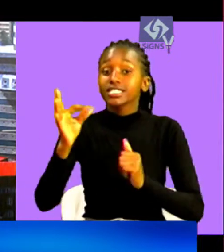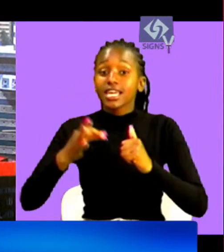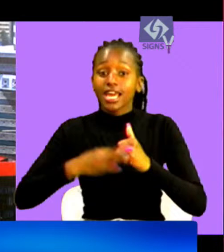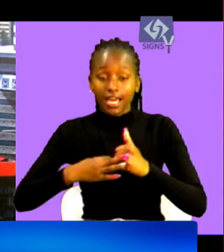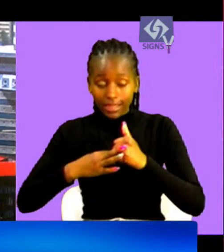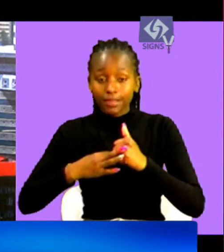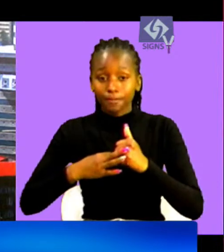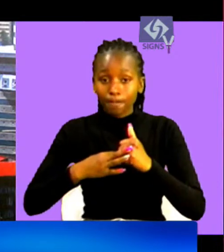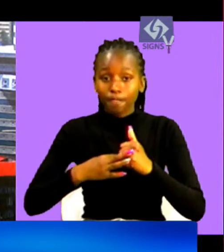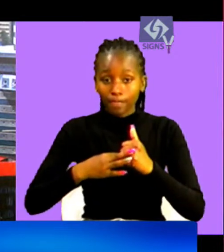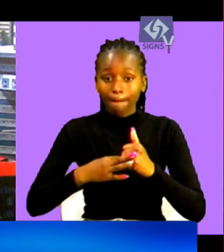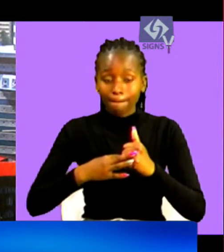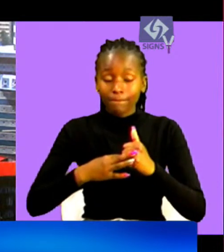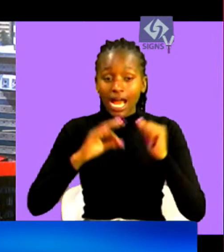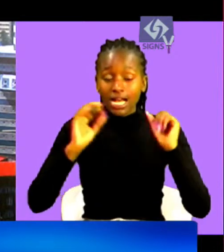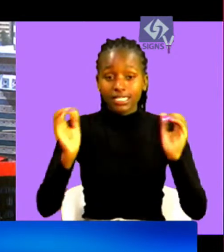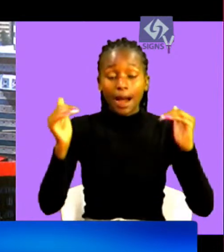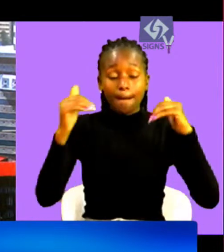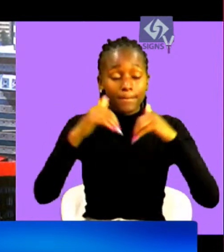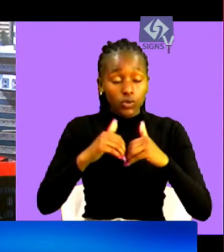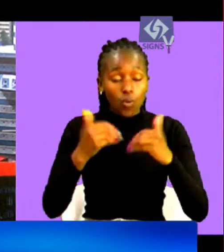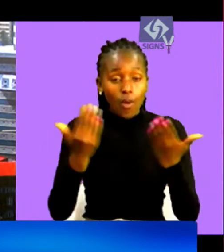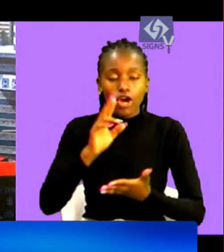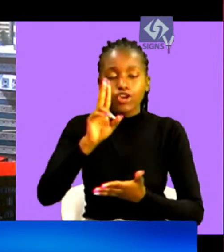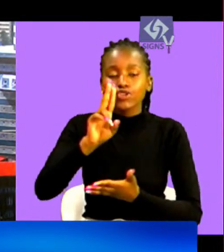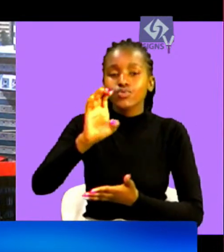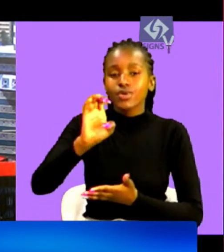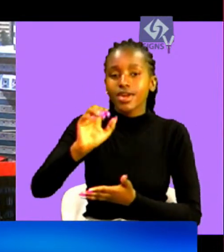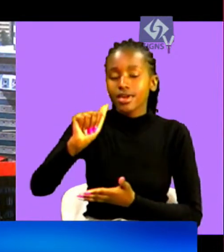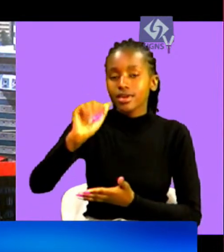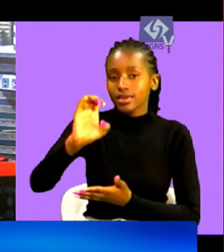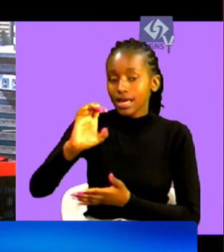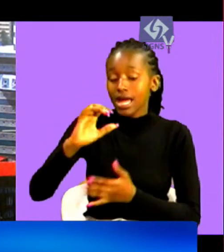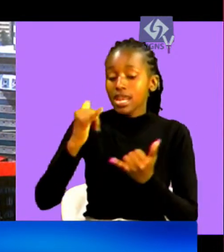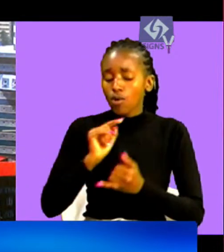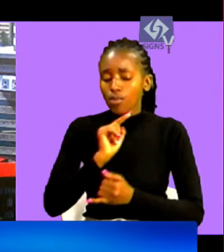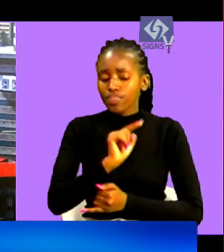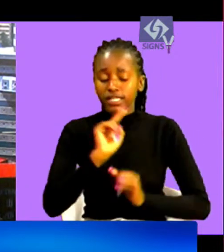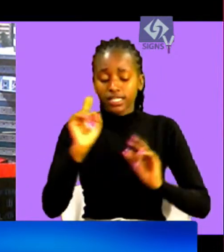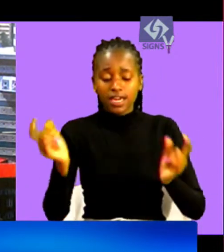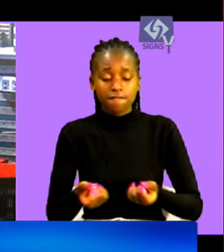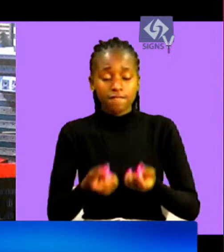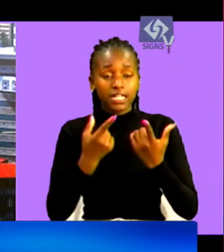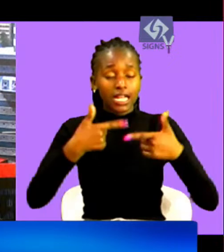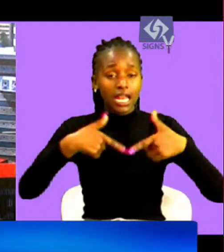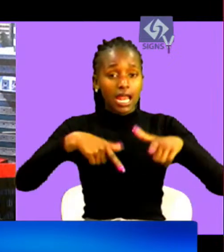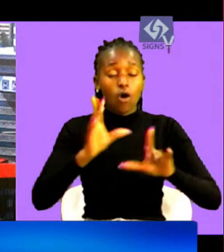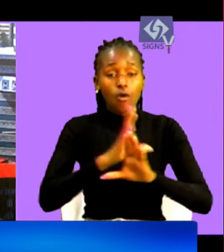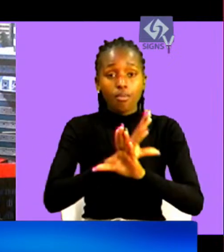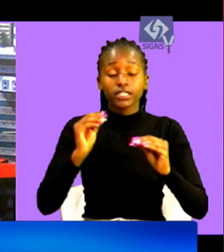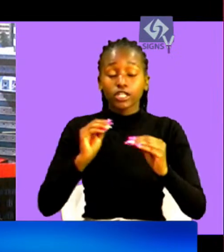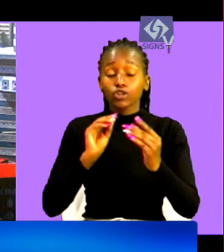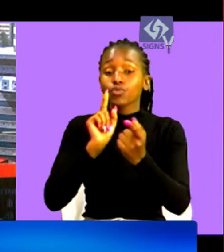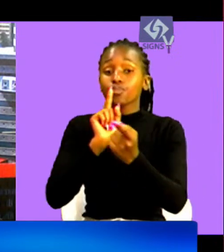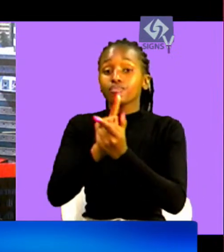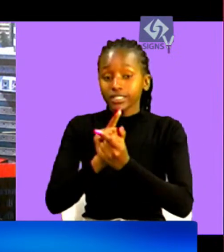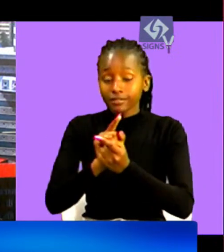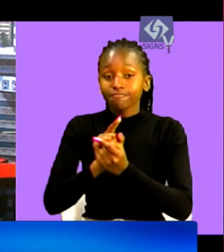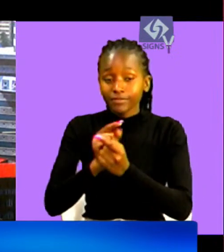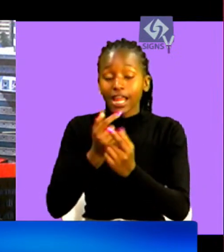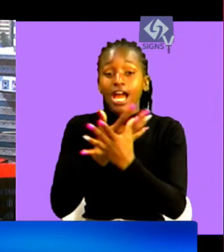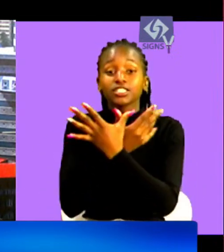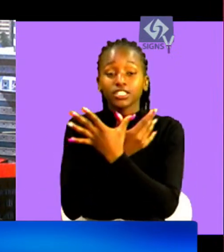in the UAE. The event provided an opportunity for the president to meet with the German Chancellor